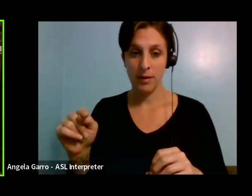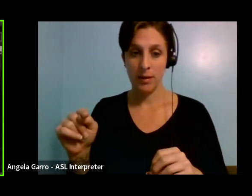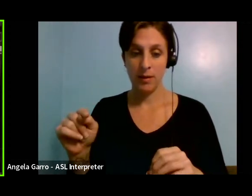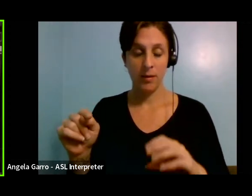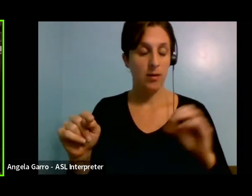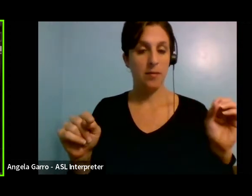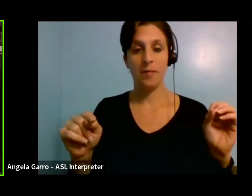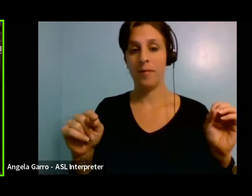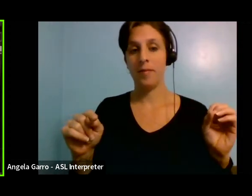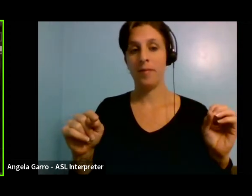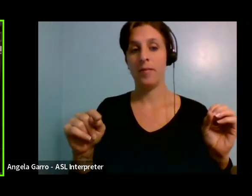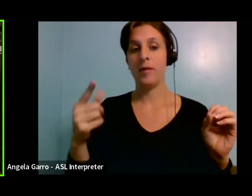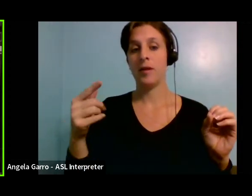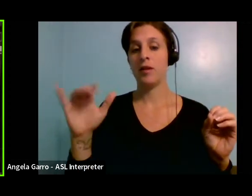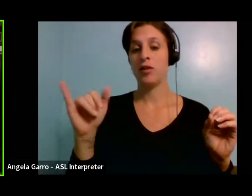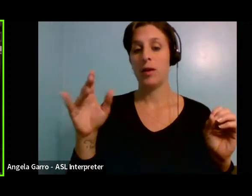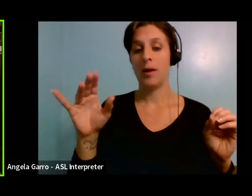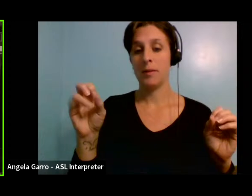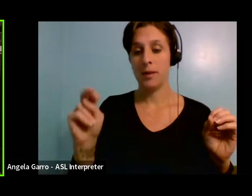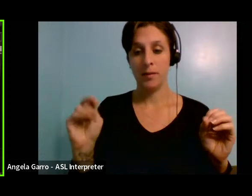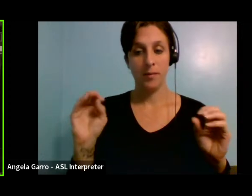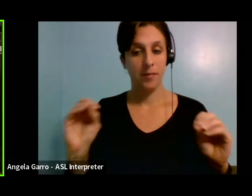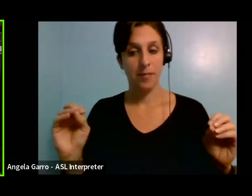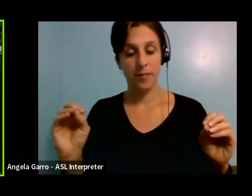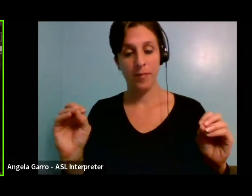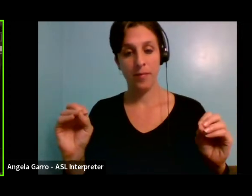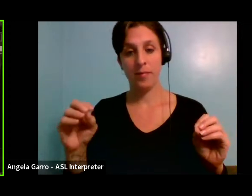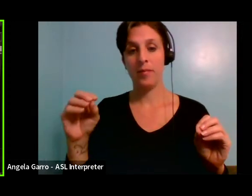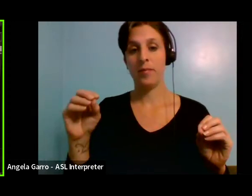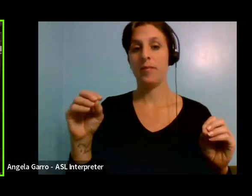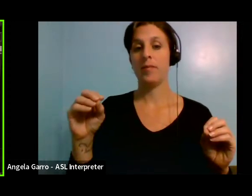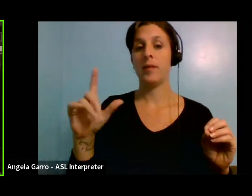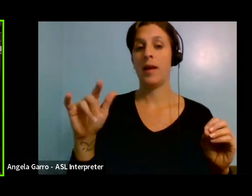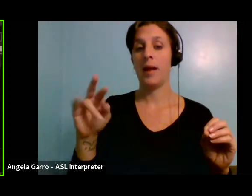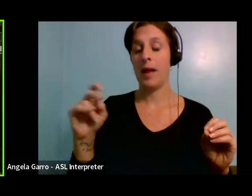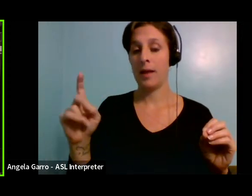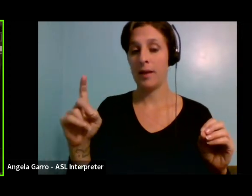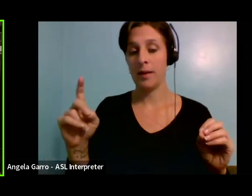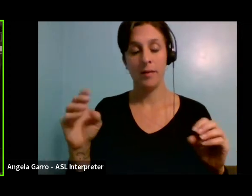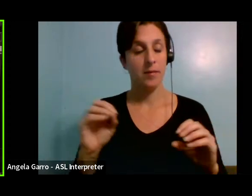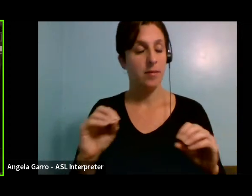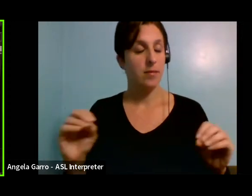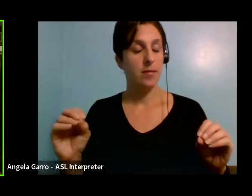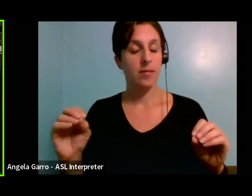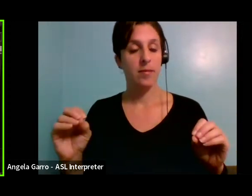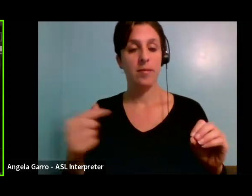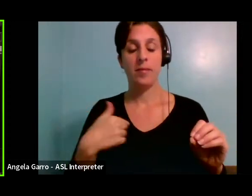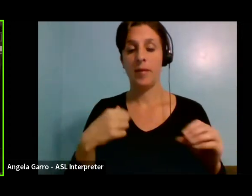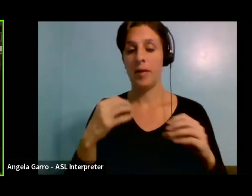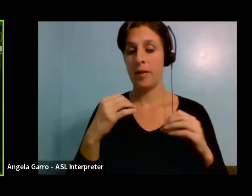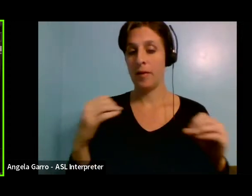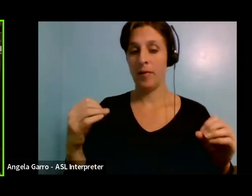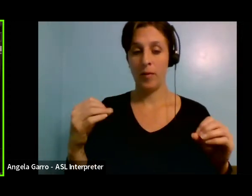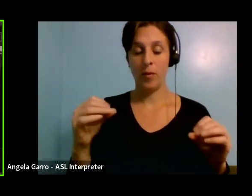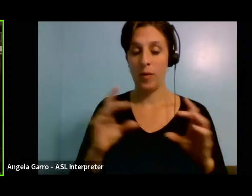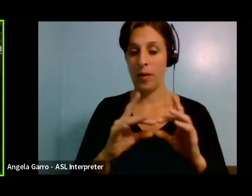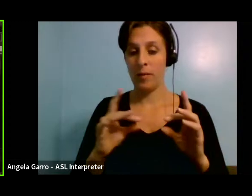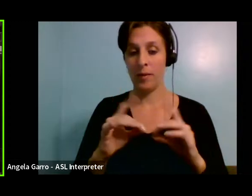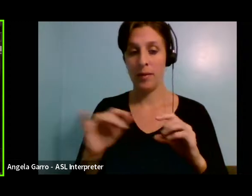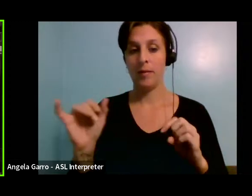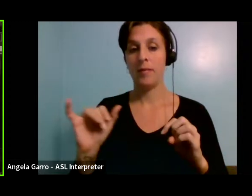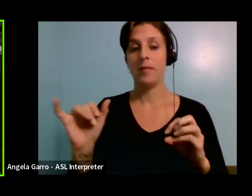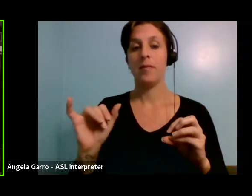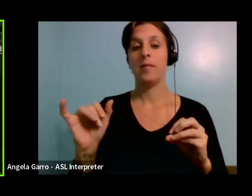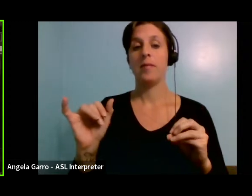No comment. trustee Jacobson, No. trustee Griffin, Land, excuse me. No comment. And I have no comments either.